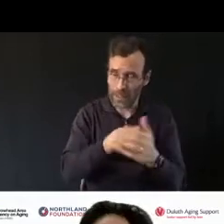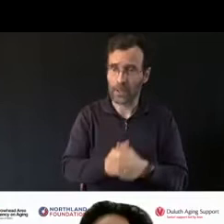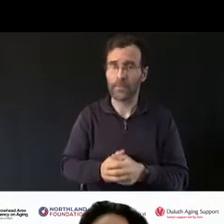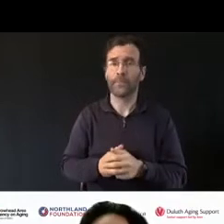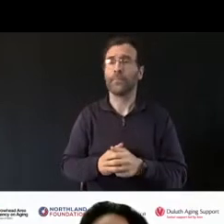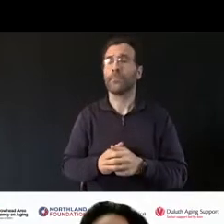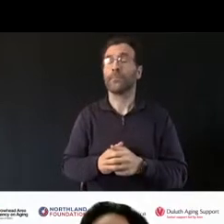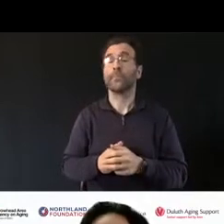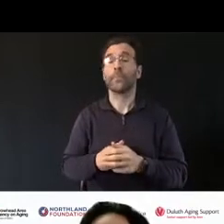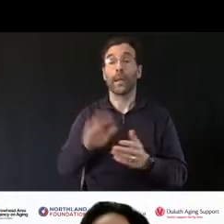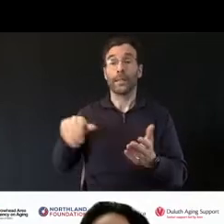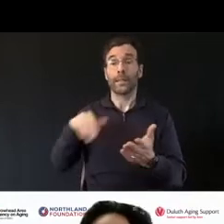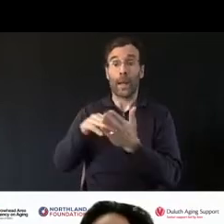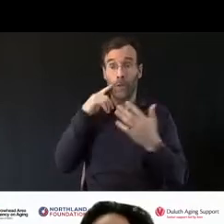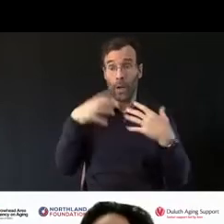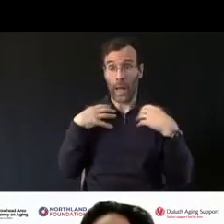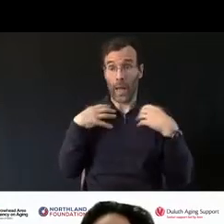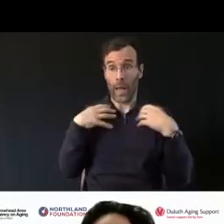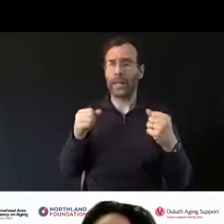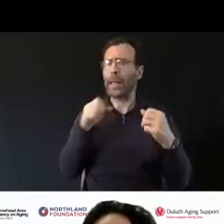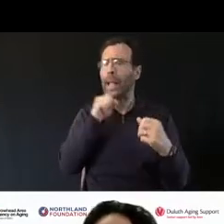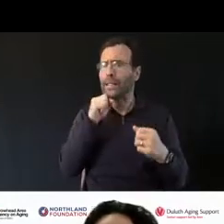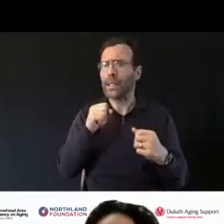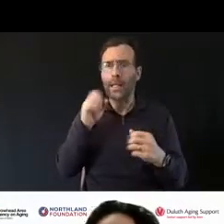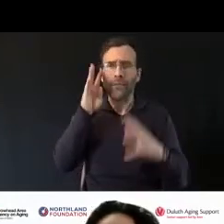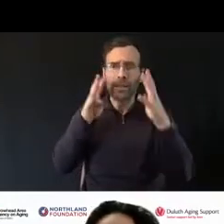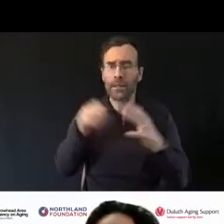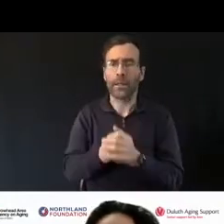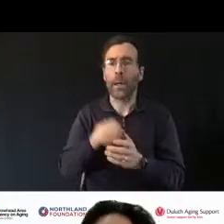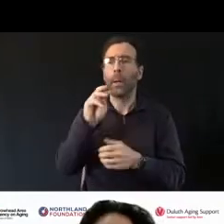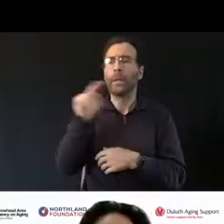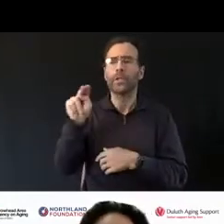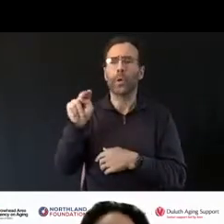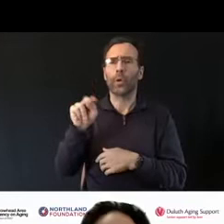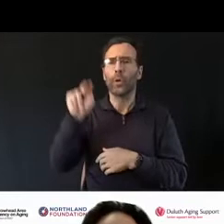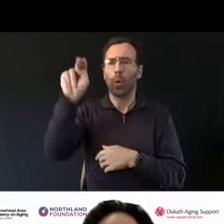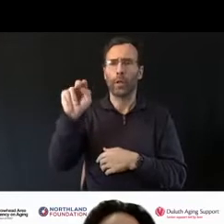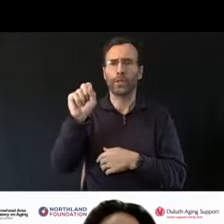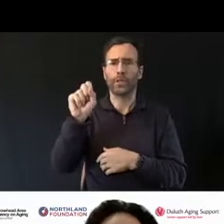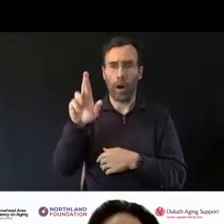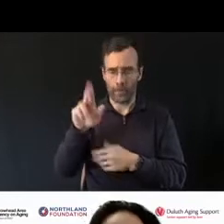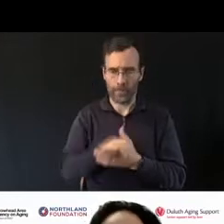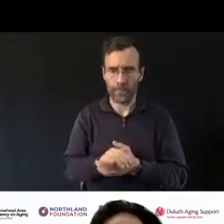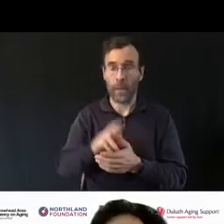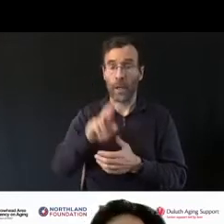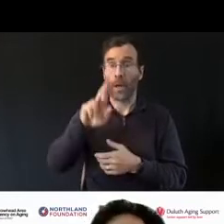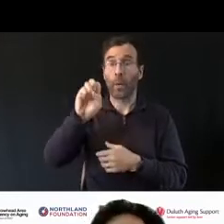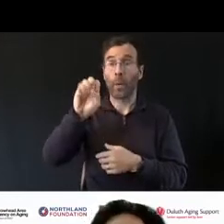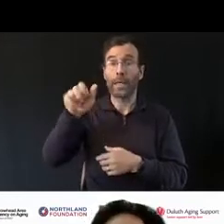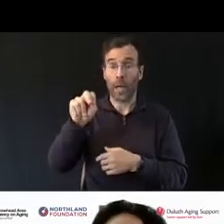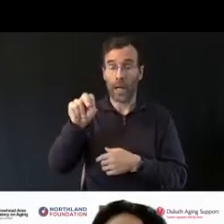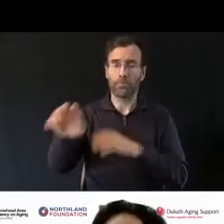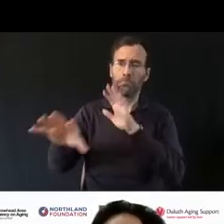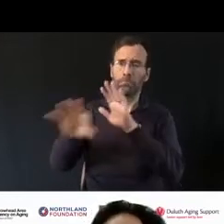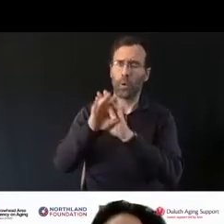Healthy Aging and Innovation, and Minnesota North Star GWEP. Rajean is appointed to the Faculty Senate